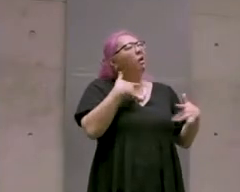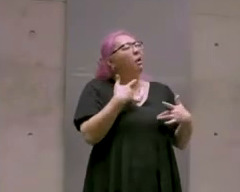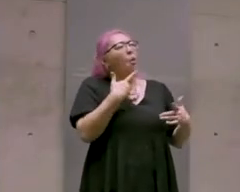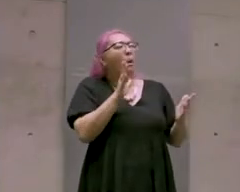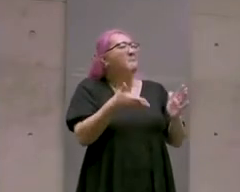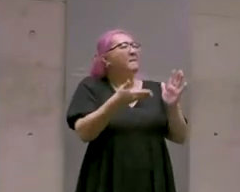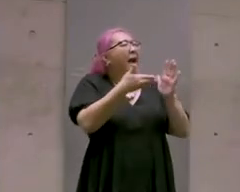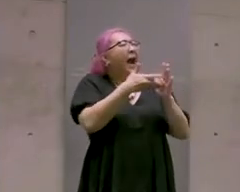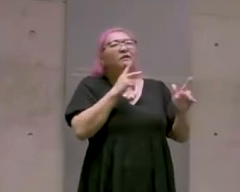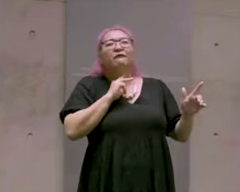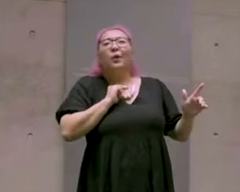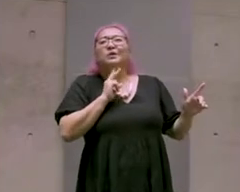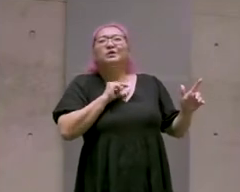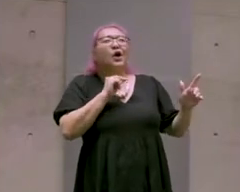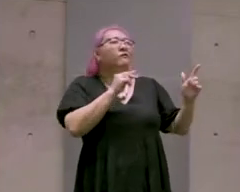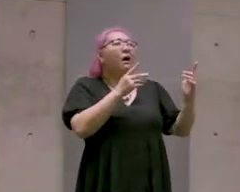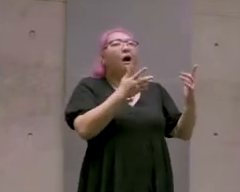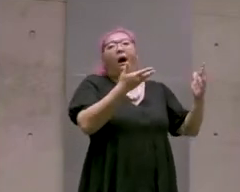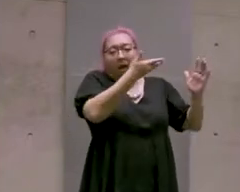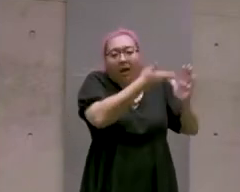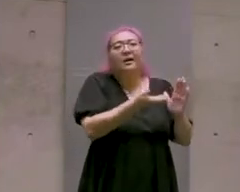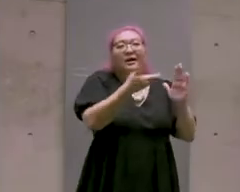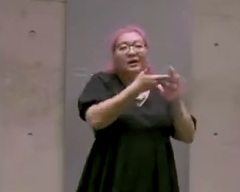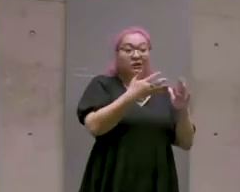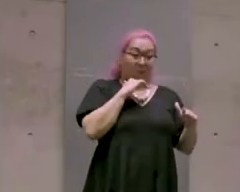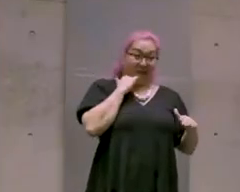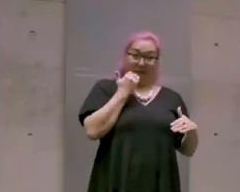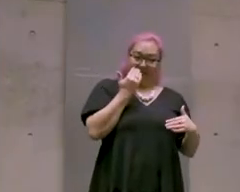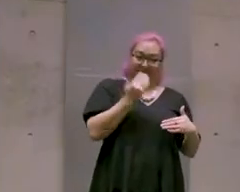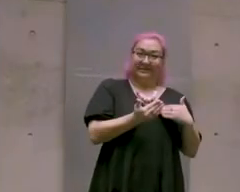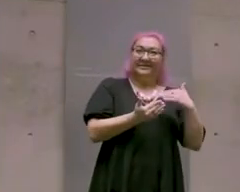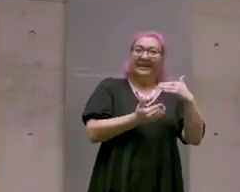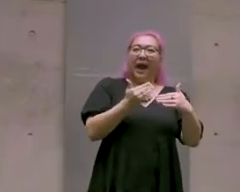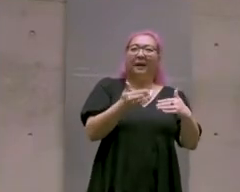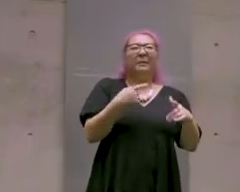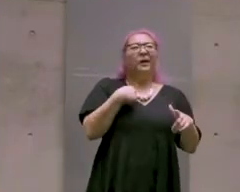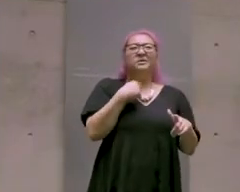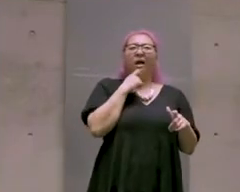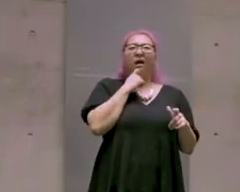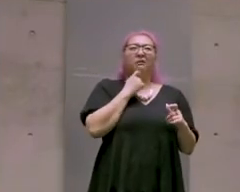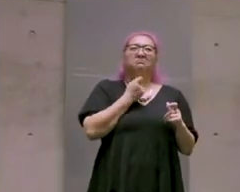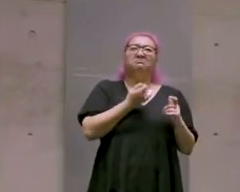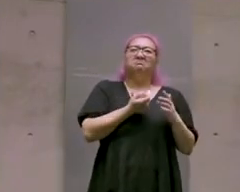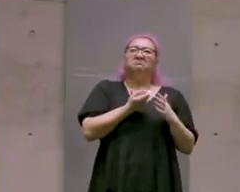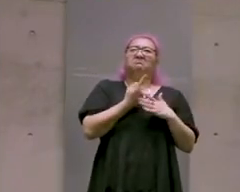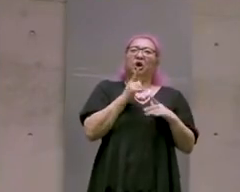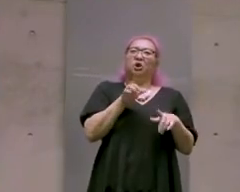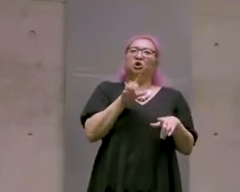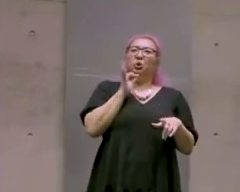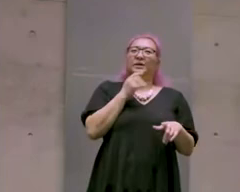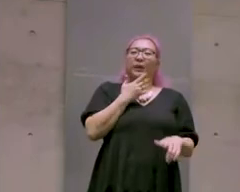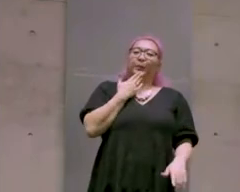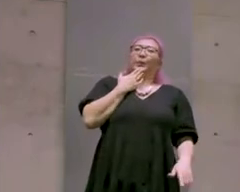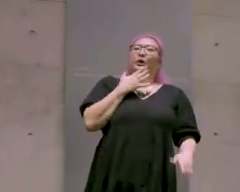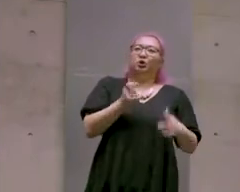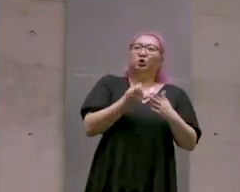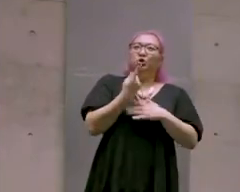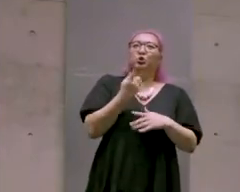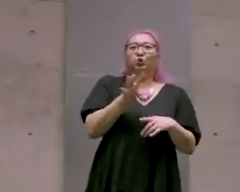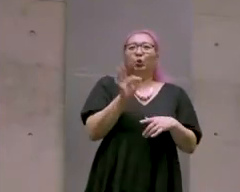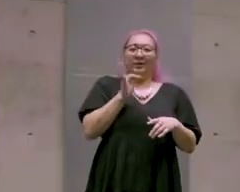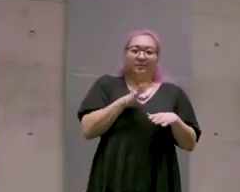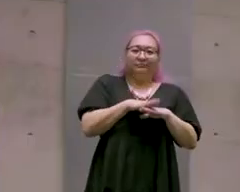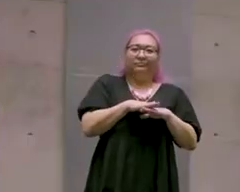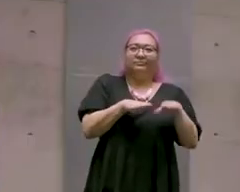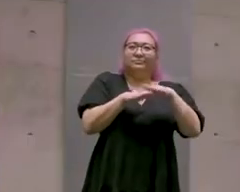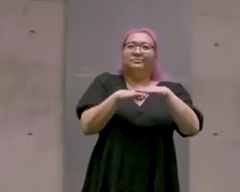Was Alone made like an accidental choice that ended up being the right one. So I just got very lucky. That's the Thomas Was Alone